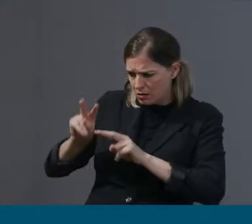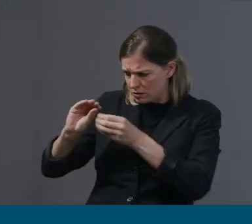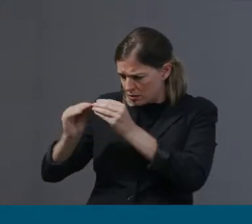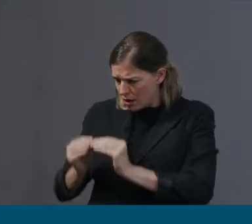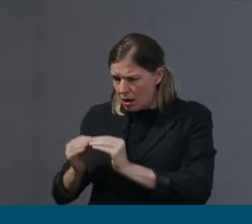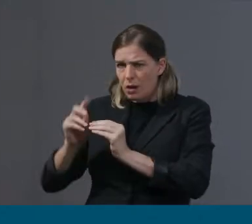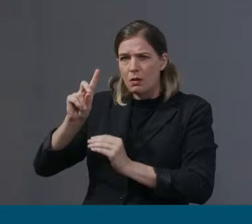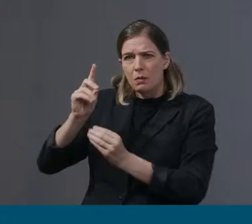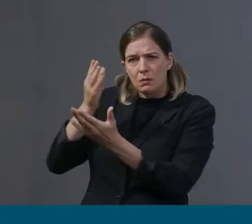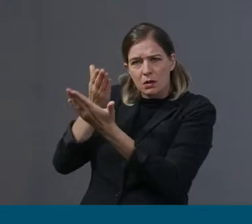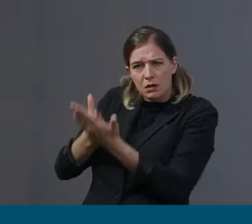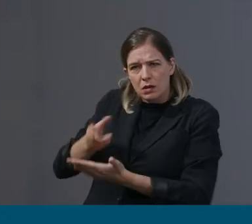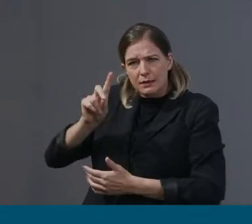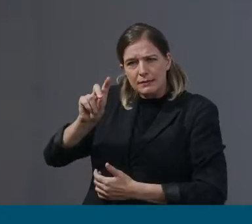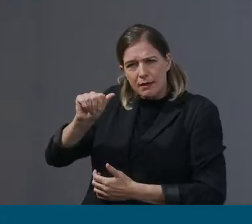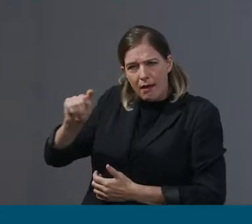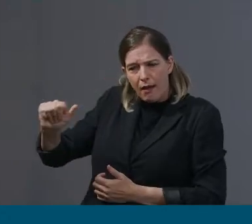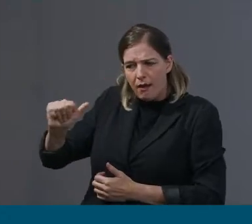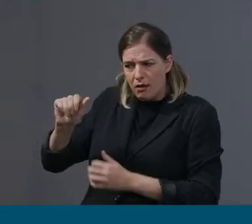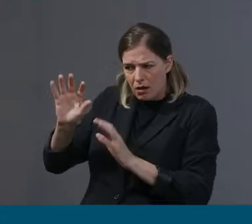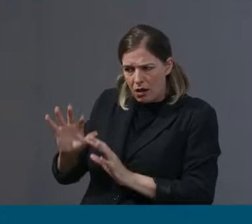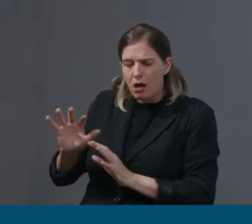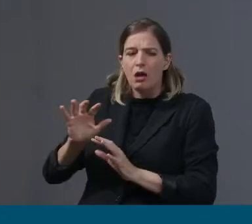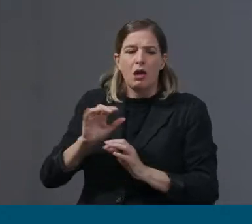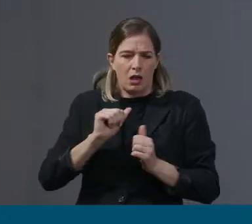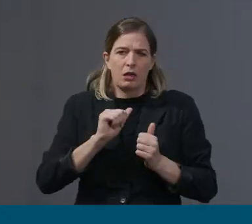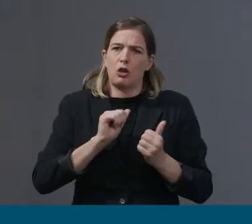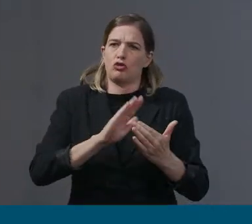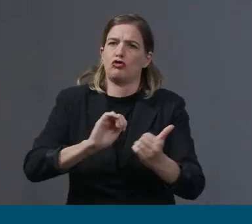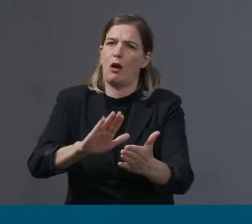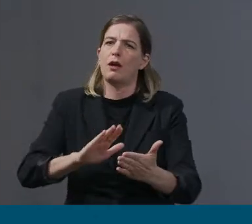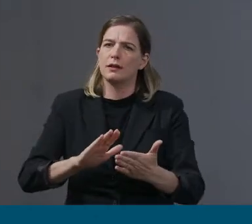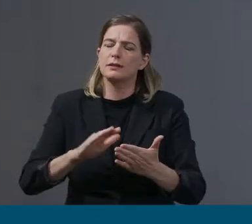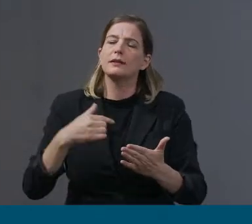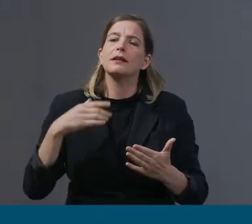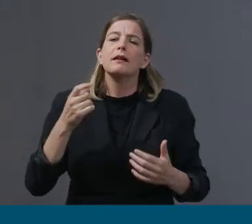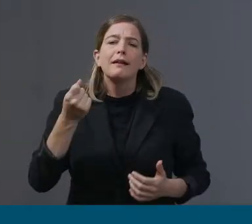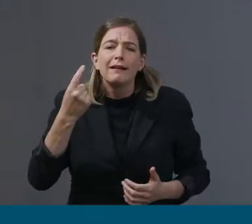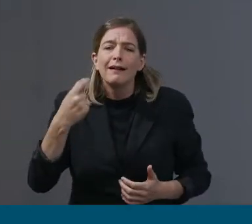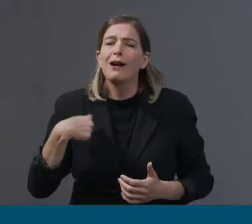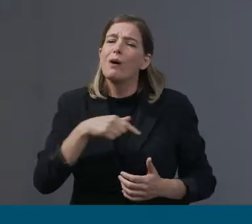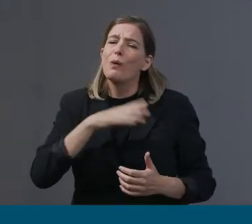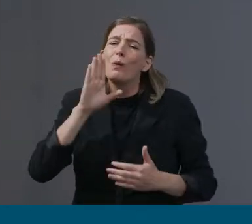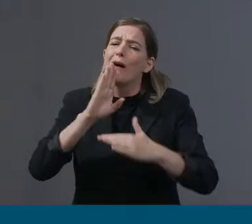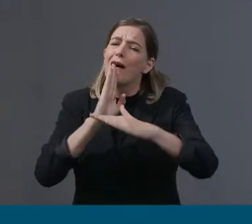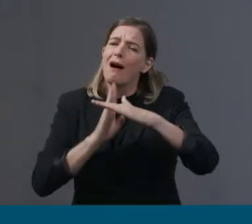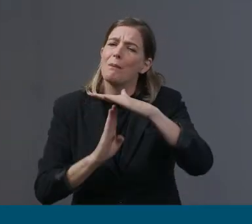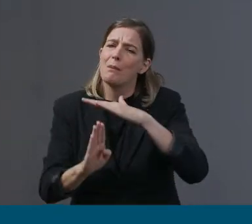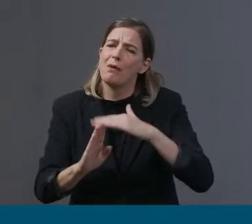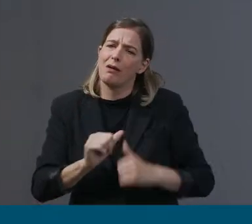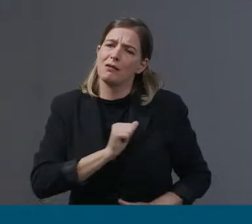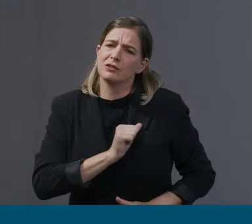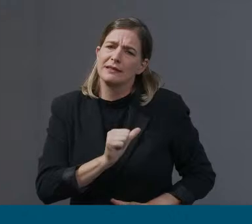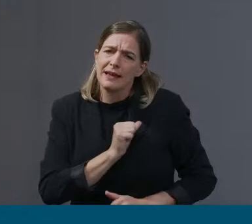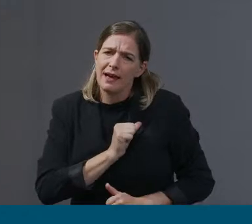this, and we will be humble in terms of what can be done to